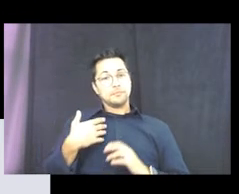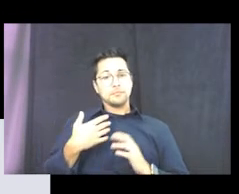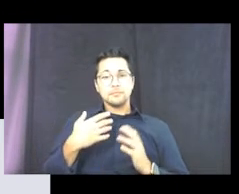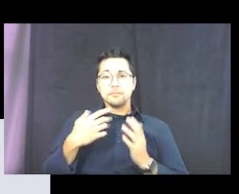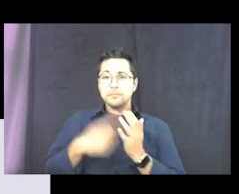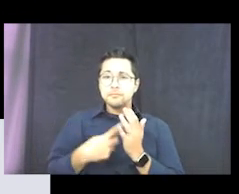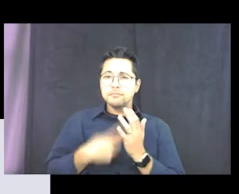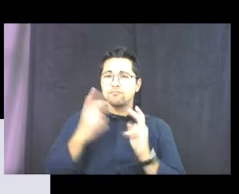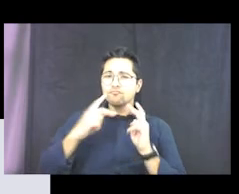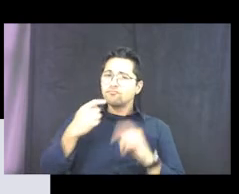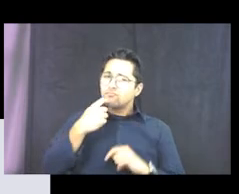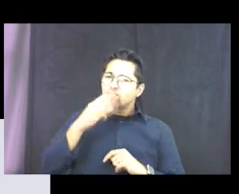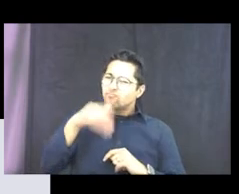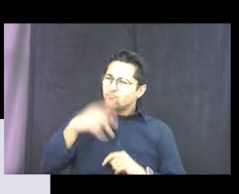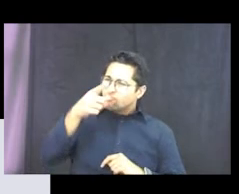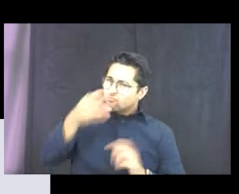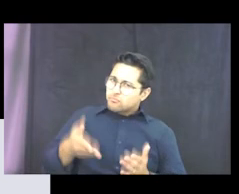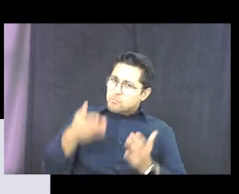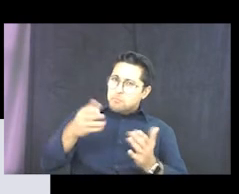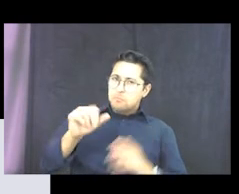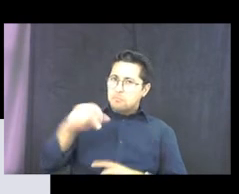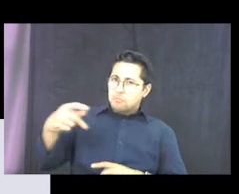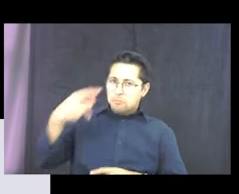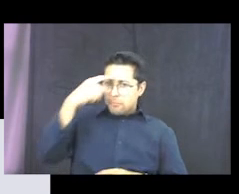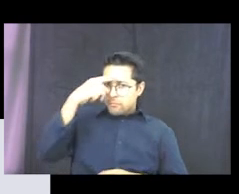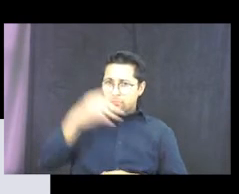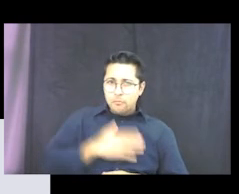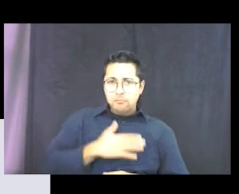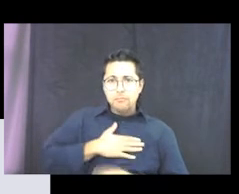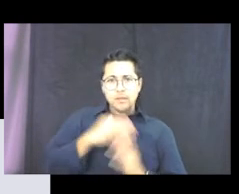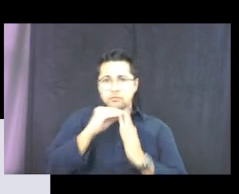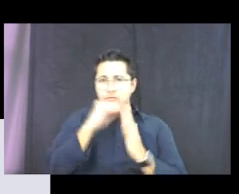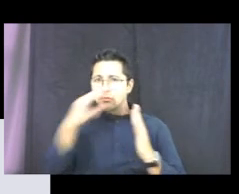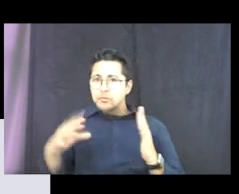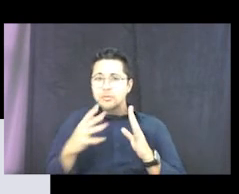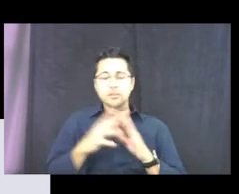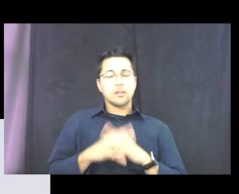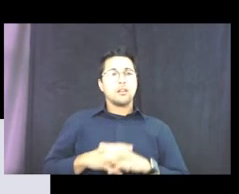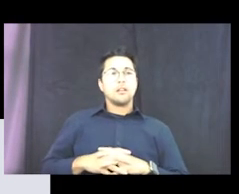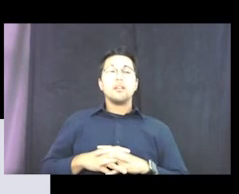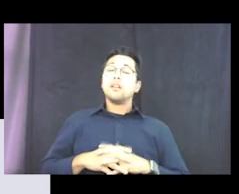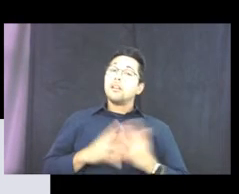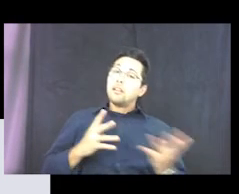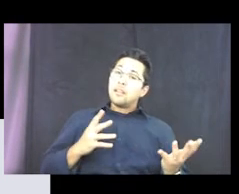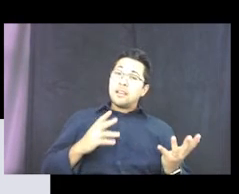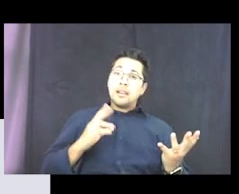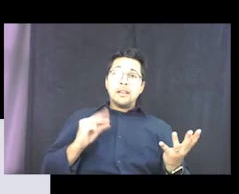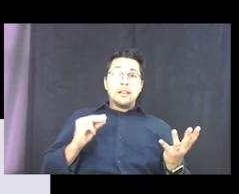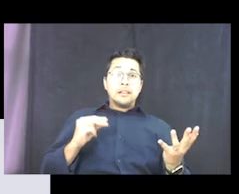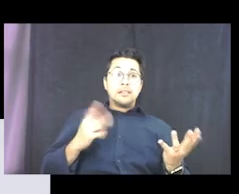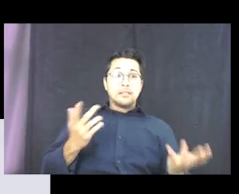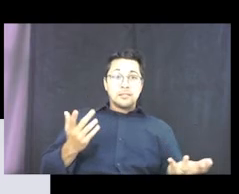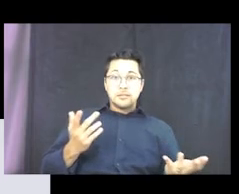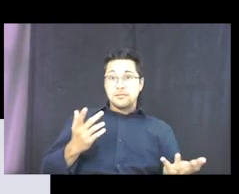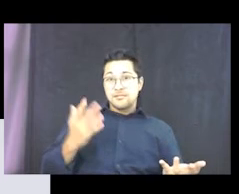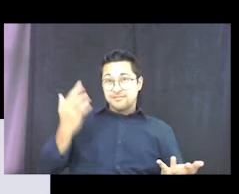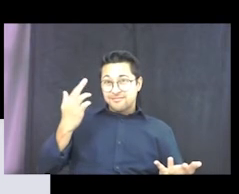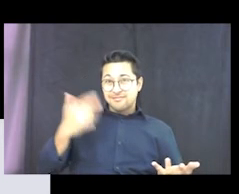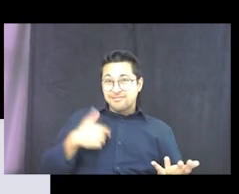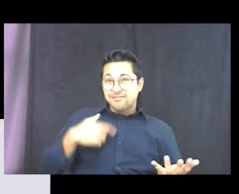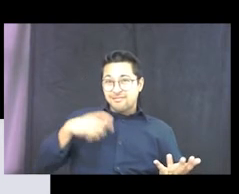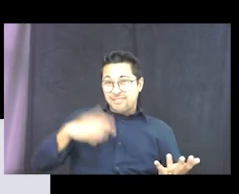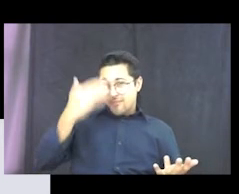somebody will say, oh, can you recommend an app for my student? And I say no because I need to